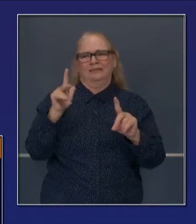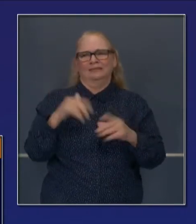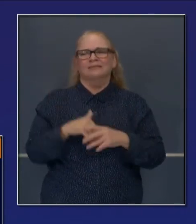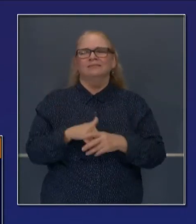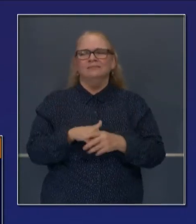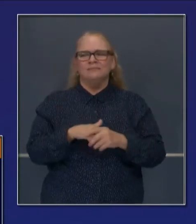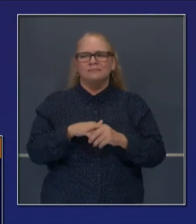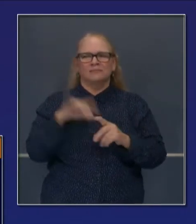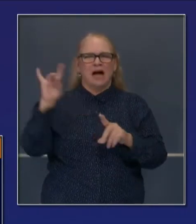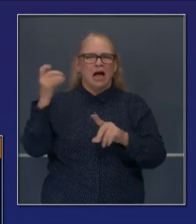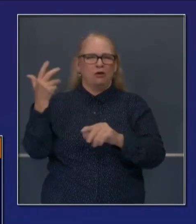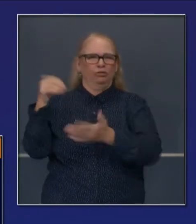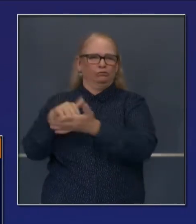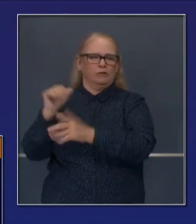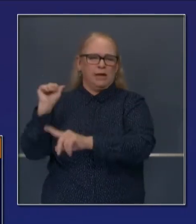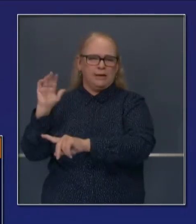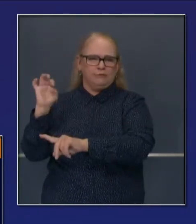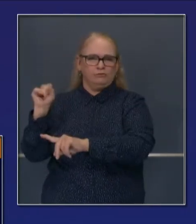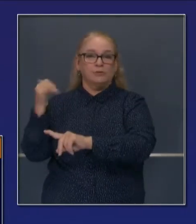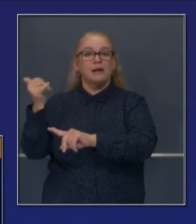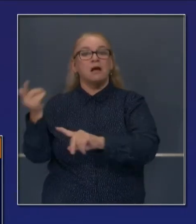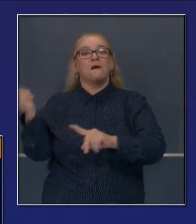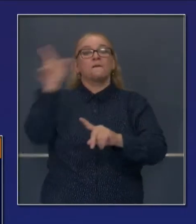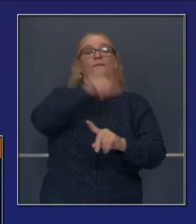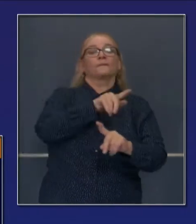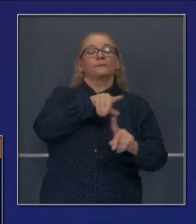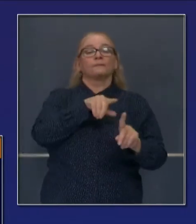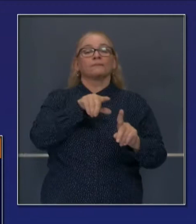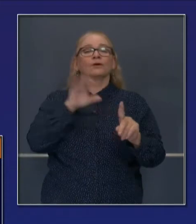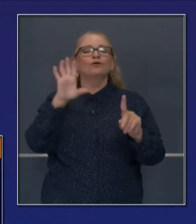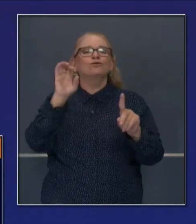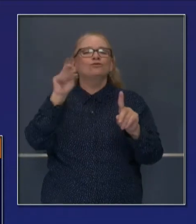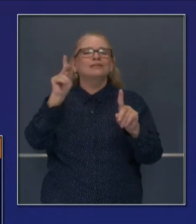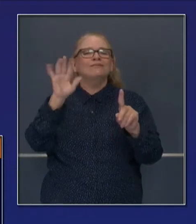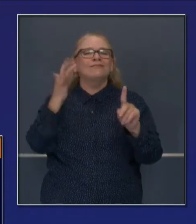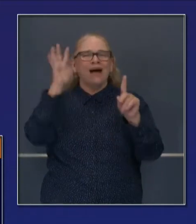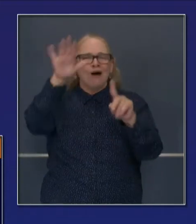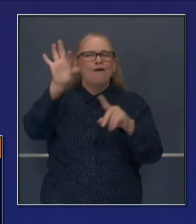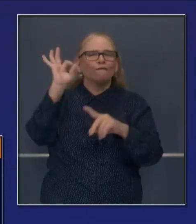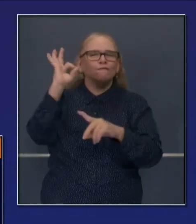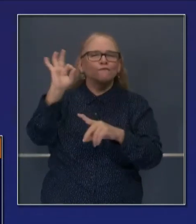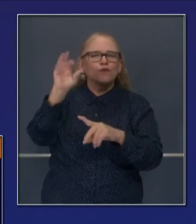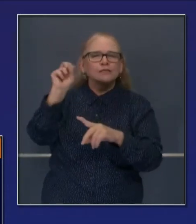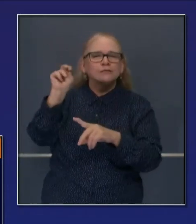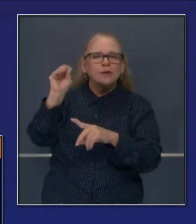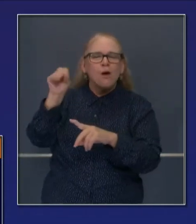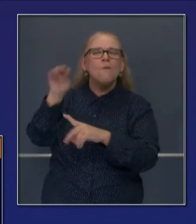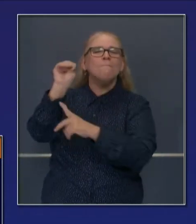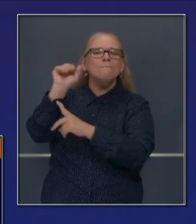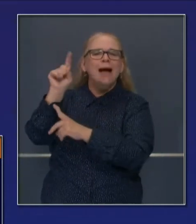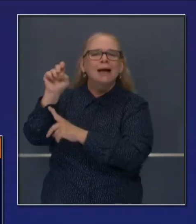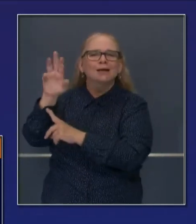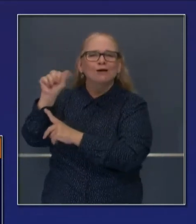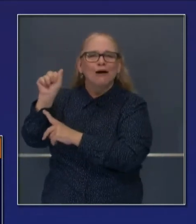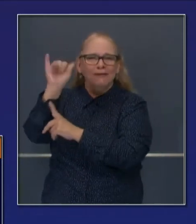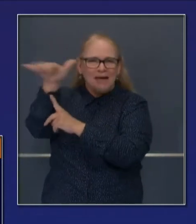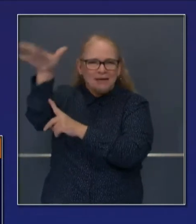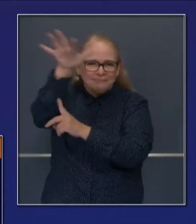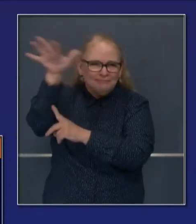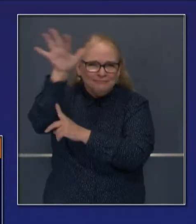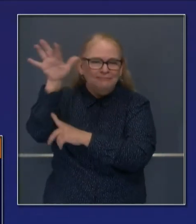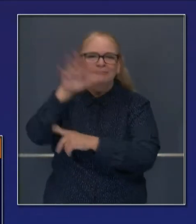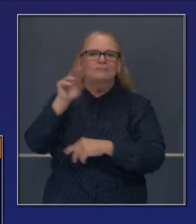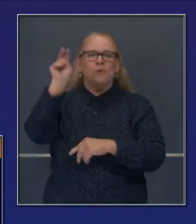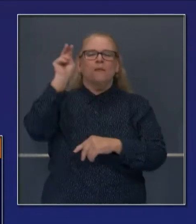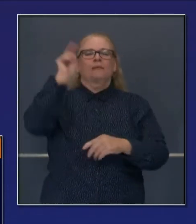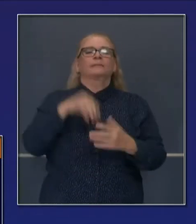contained. The Creek Fire, large federal fire, though under a joint incident command with the state, California, CAL FIRE, and the U.S.